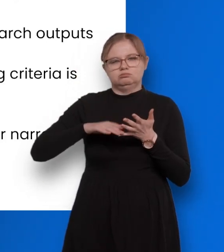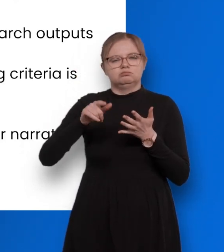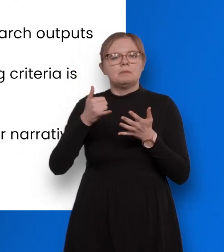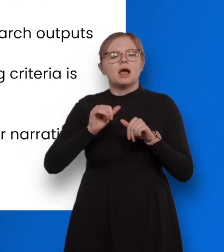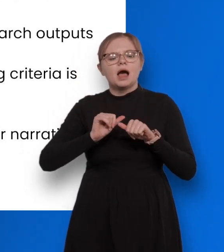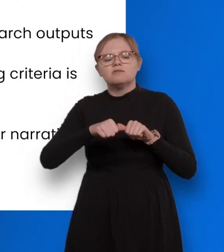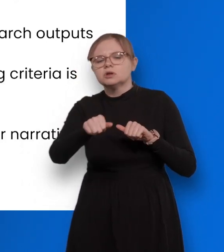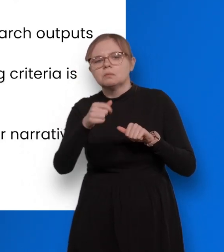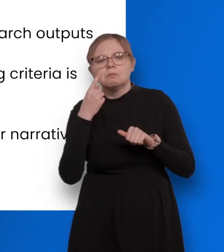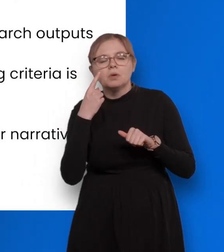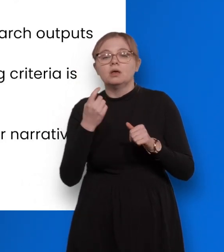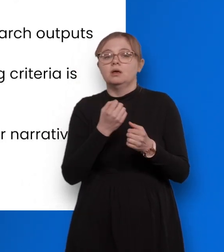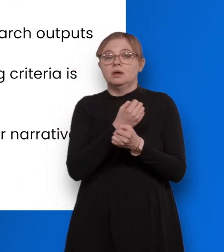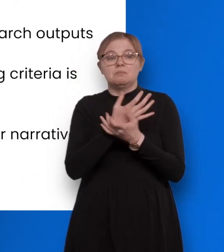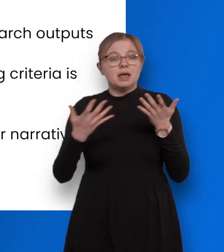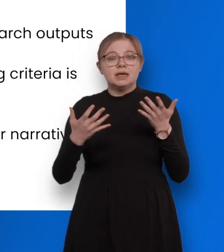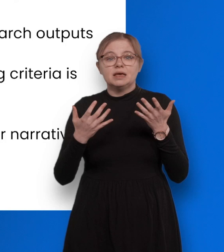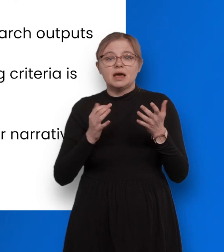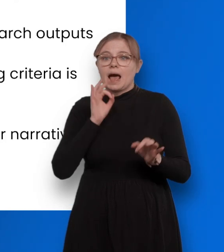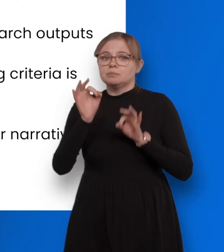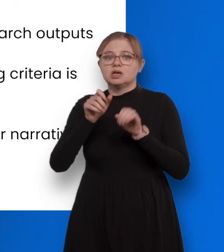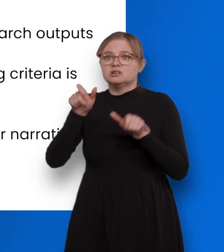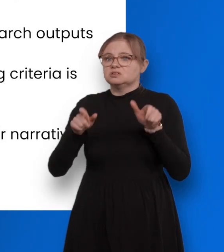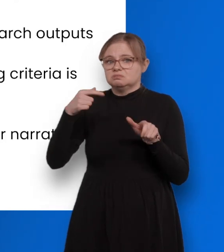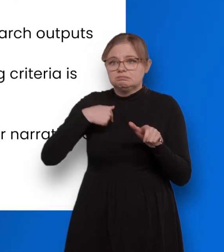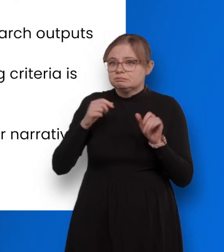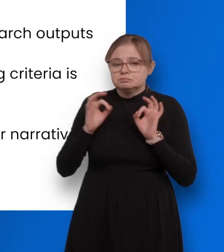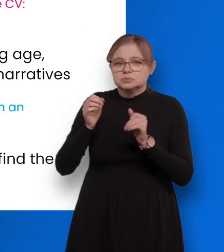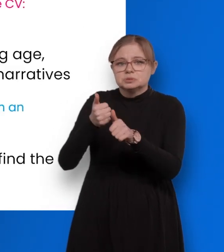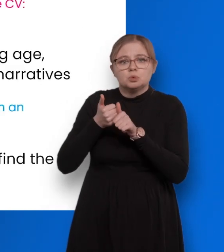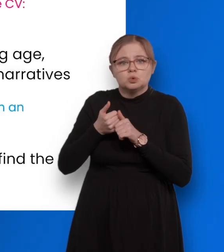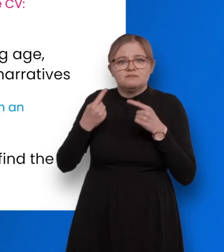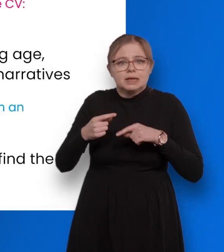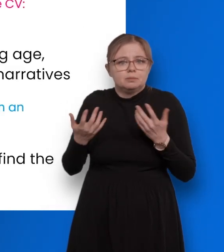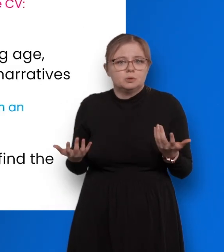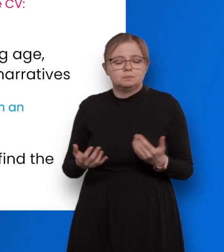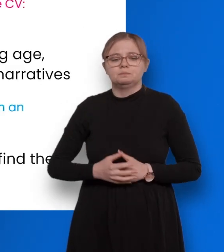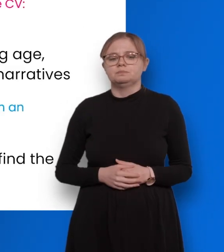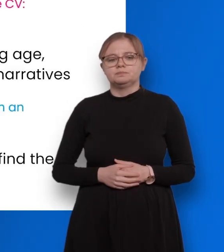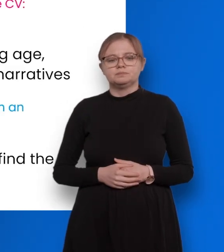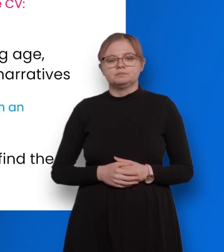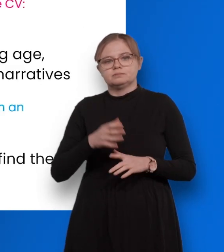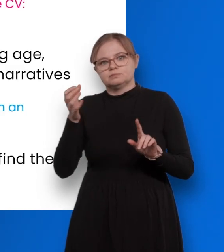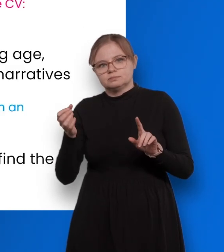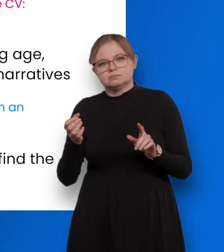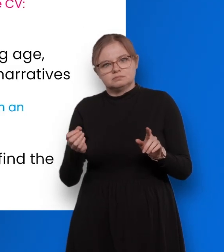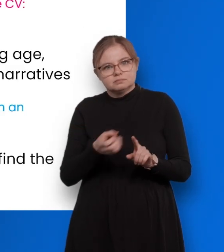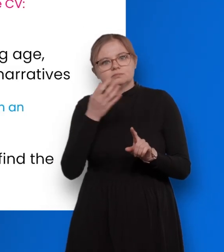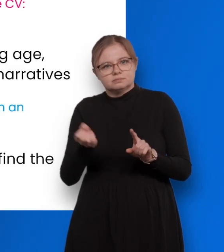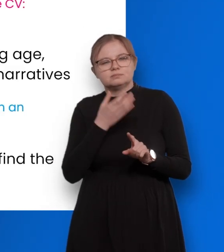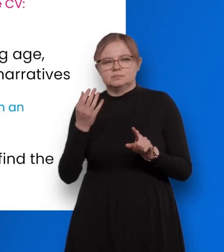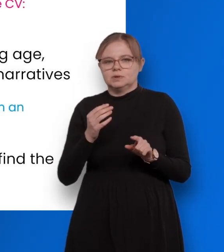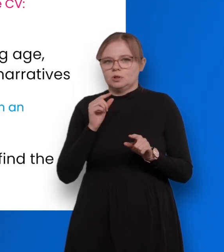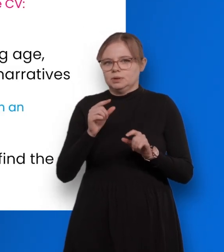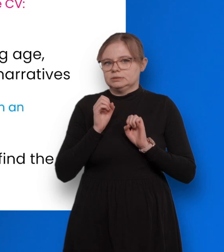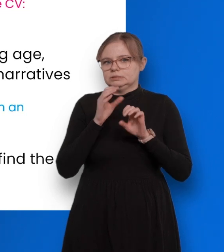is that many applicants didn't have support available to prepare their narrative. So on the next couple of slides, just quickly giving a bit of a